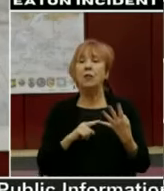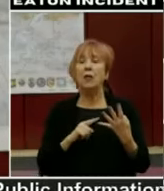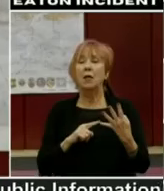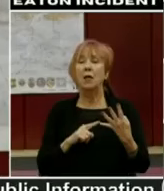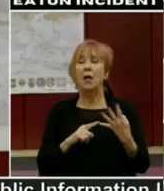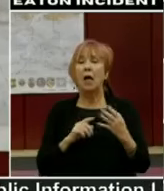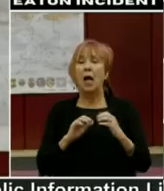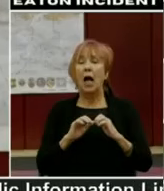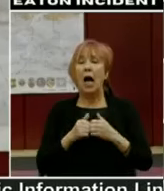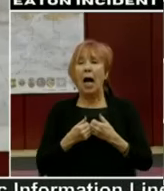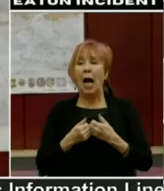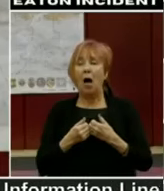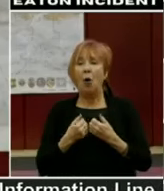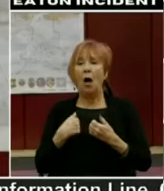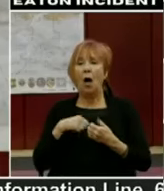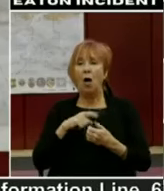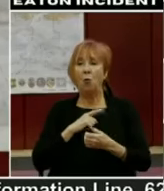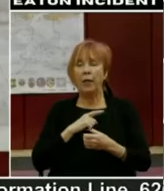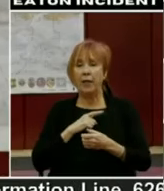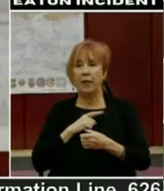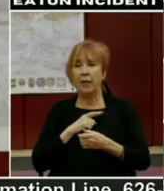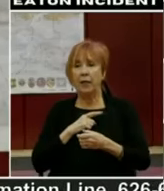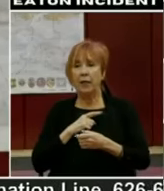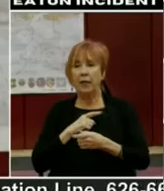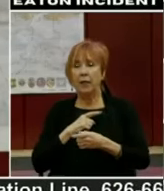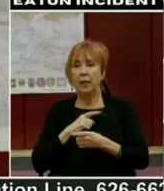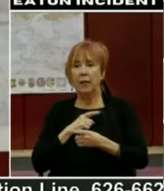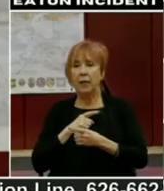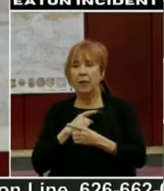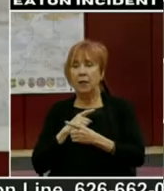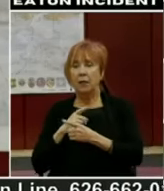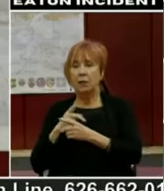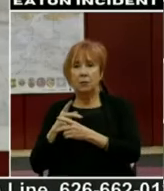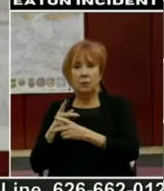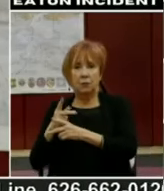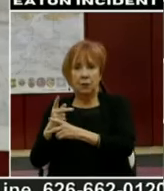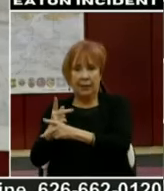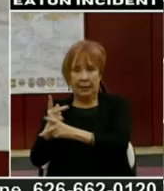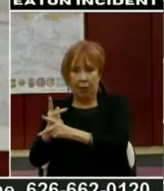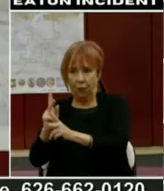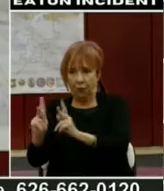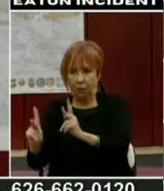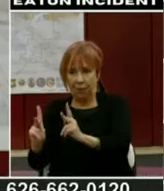how we're treating the people that we encounter. The